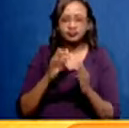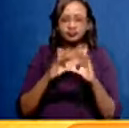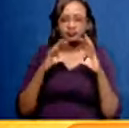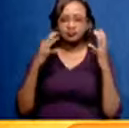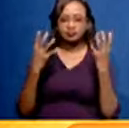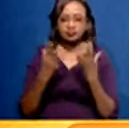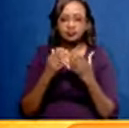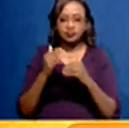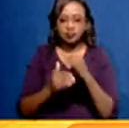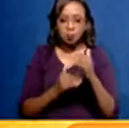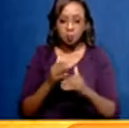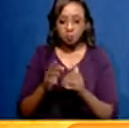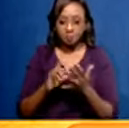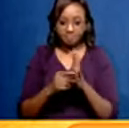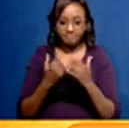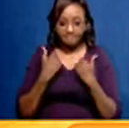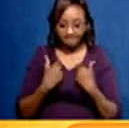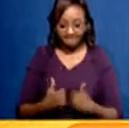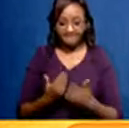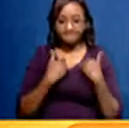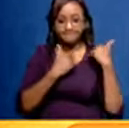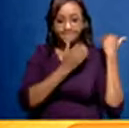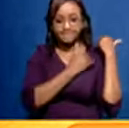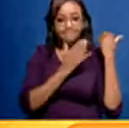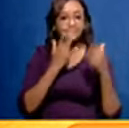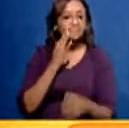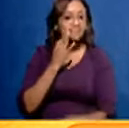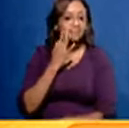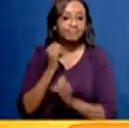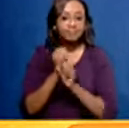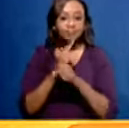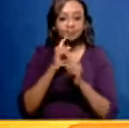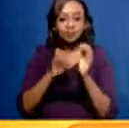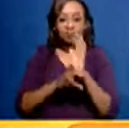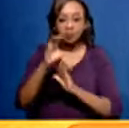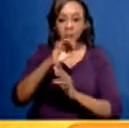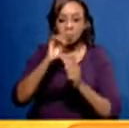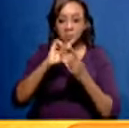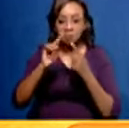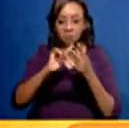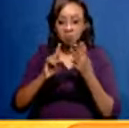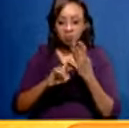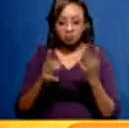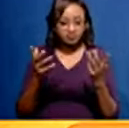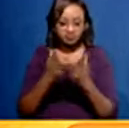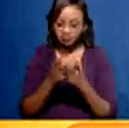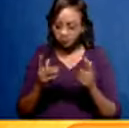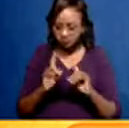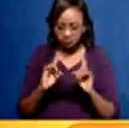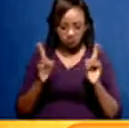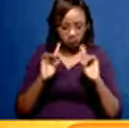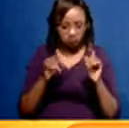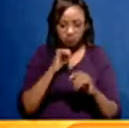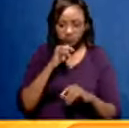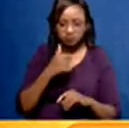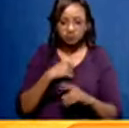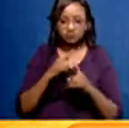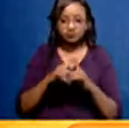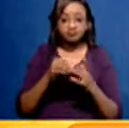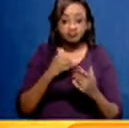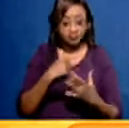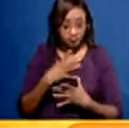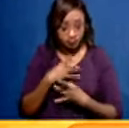a responsibility on a daily basis to make sure that curriculum XYZ is fit for purpose? No, I'm not. But do I have an